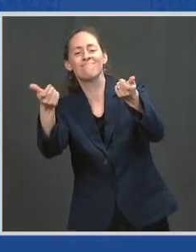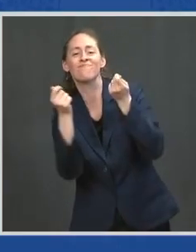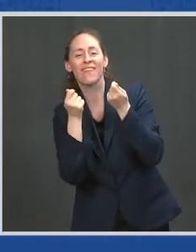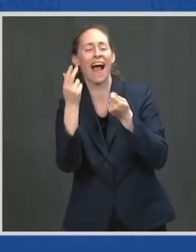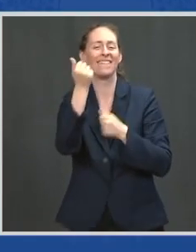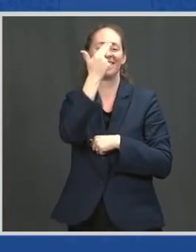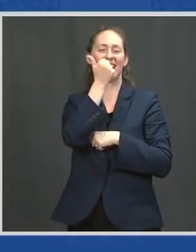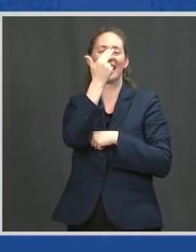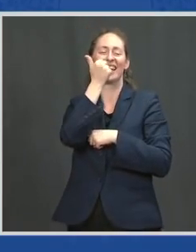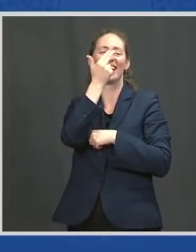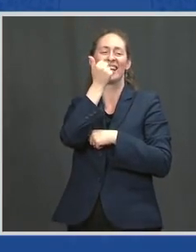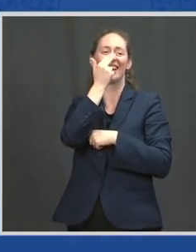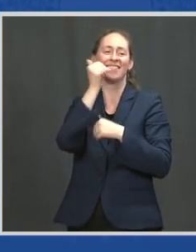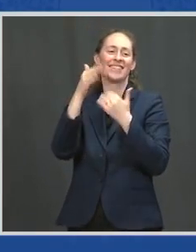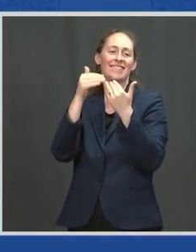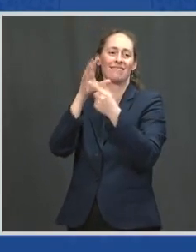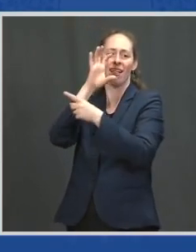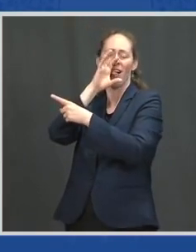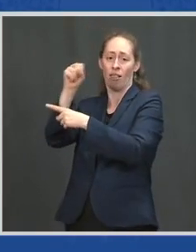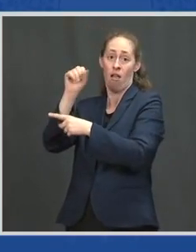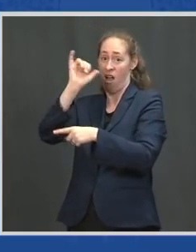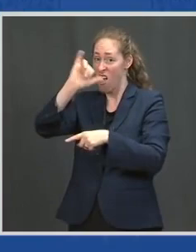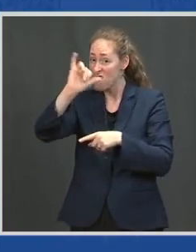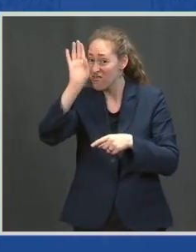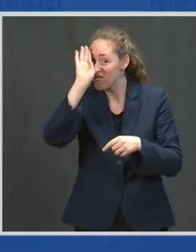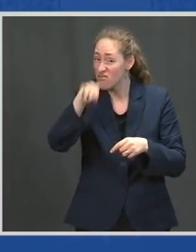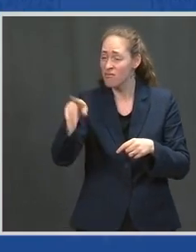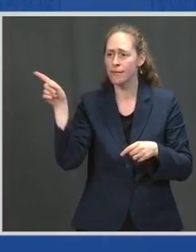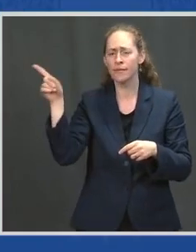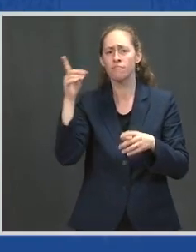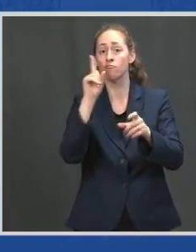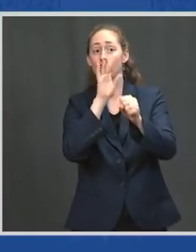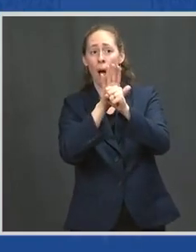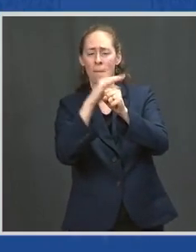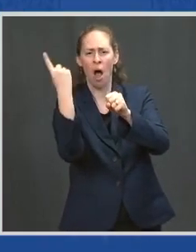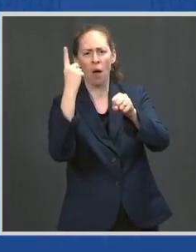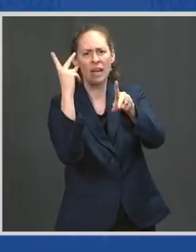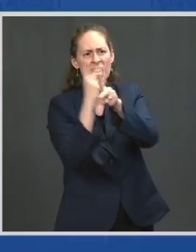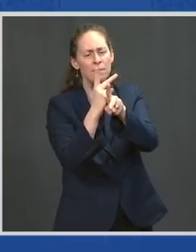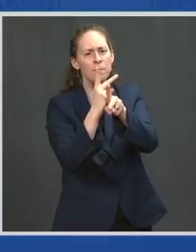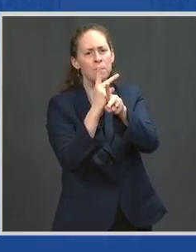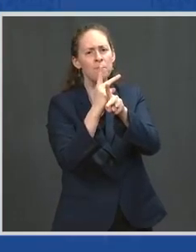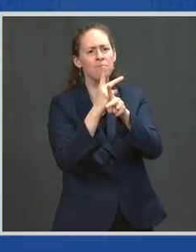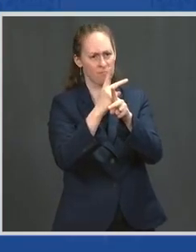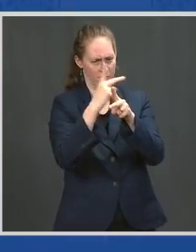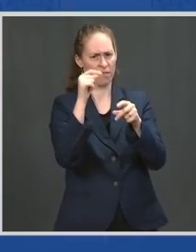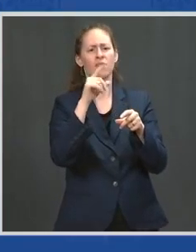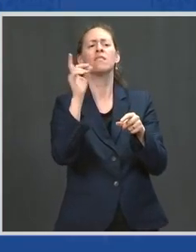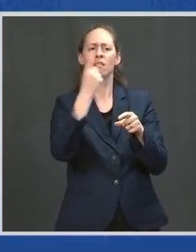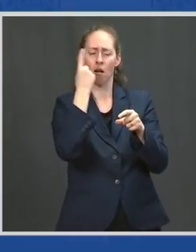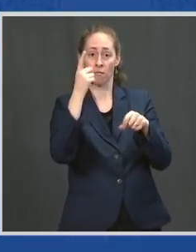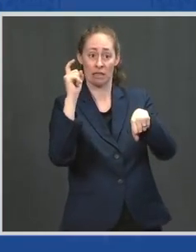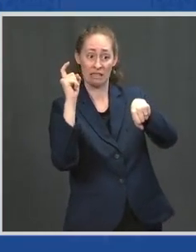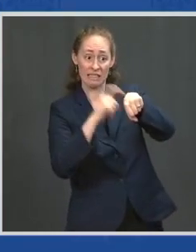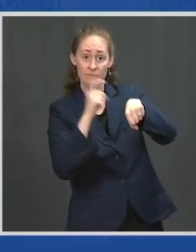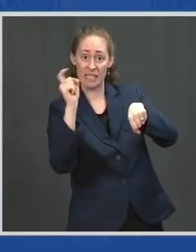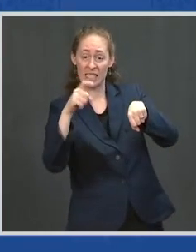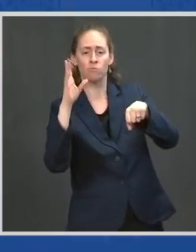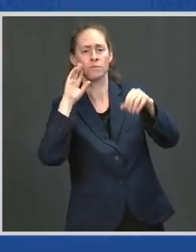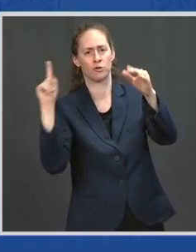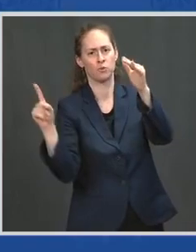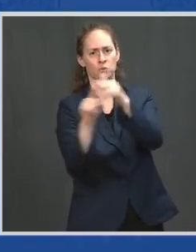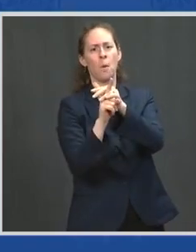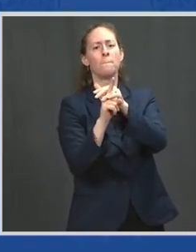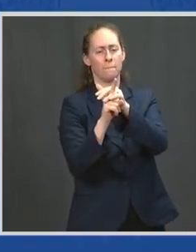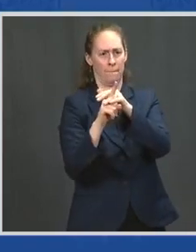man who keeps his promises. He does the necessary work and shows up when it matters. And today,